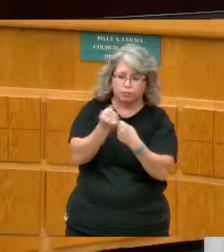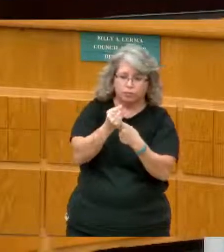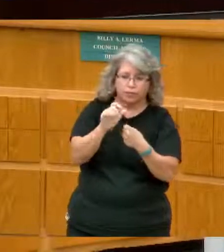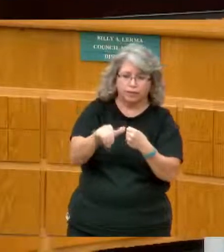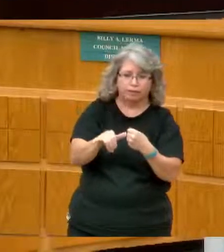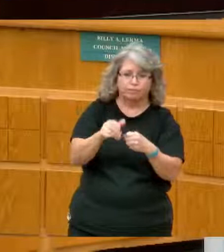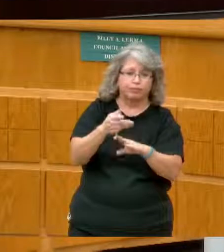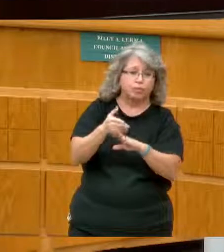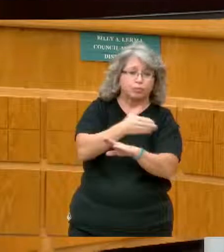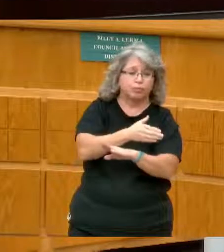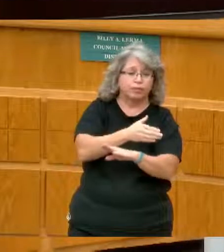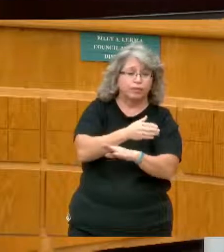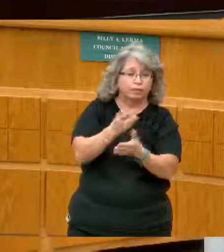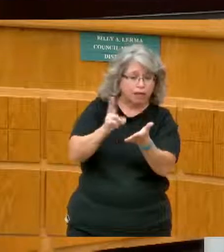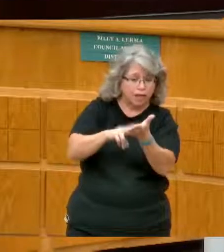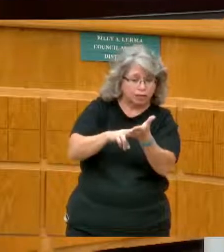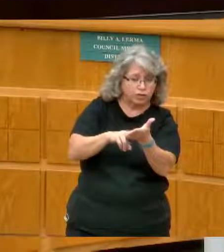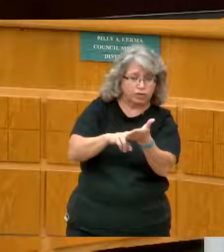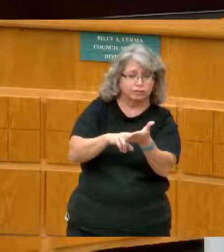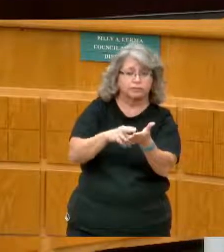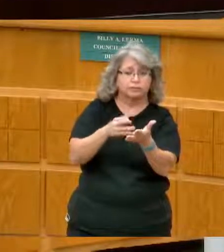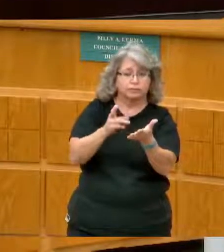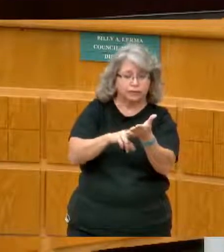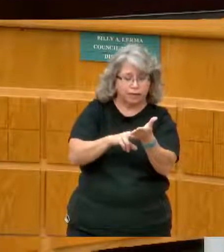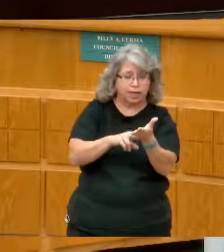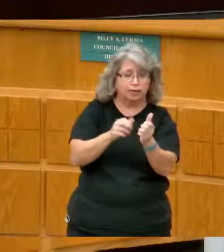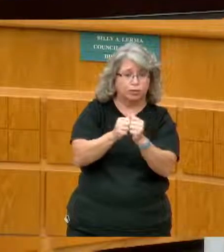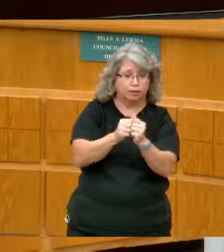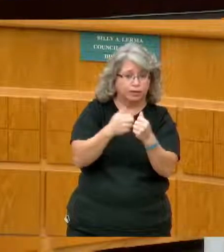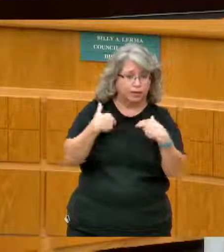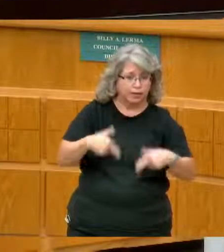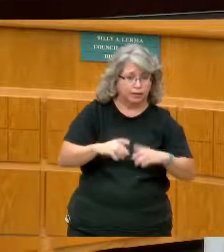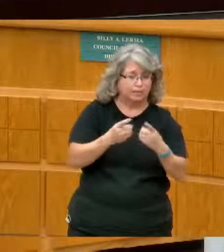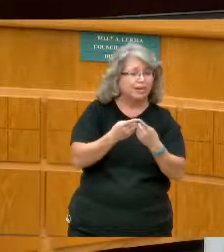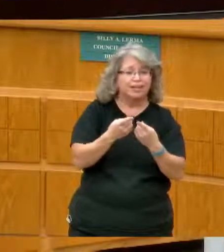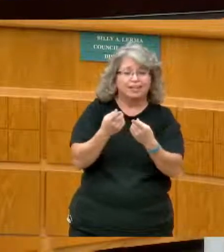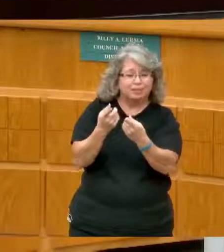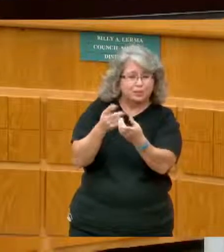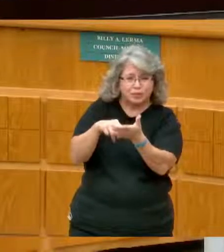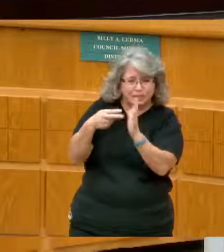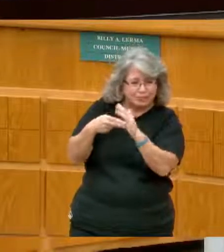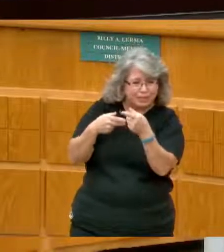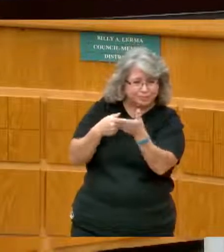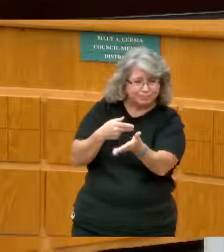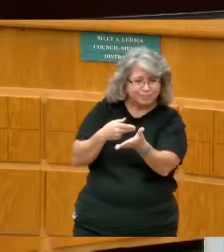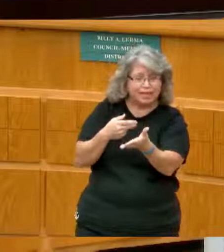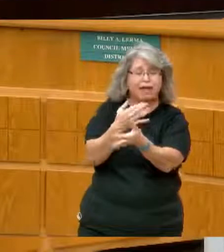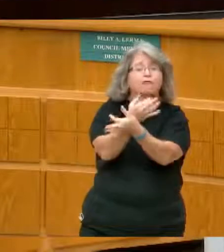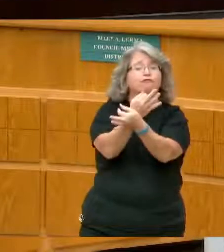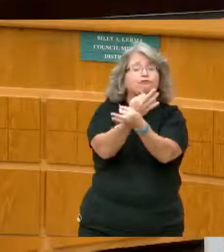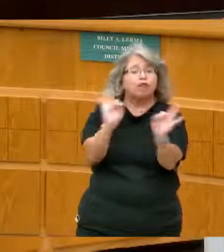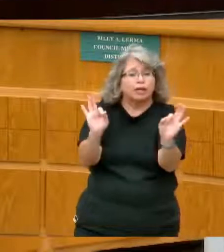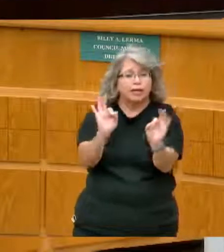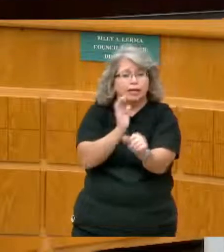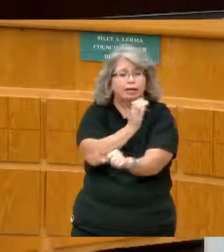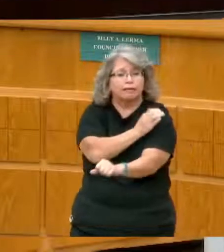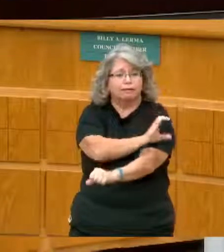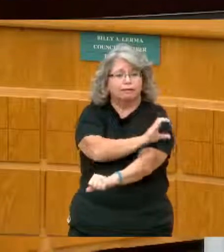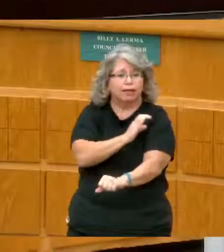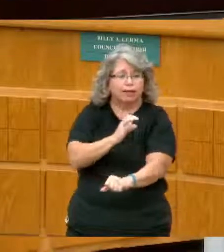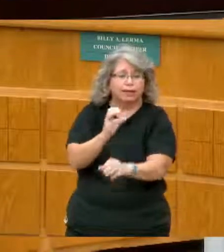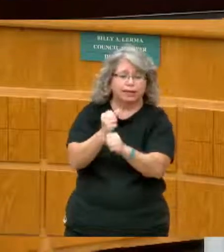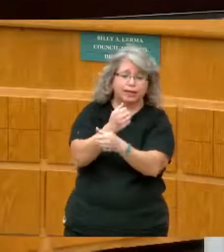health district. What does this do for you? It gives you a free clinic to access free COVID health care,